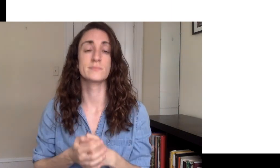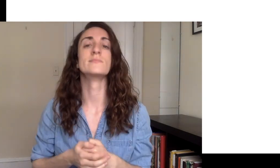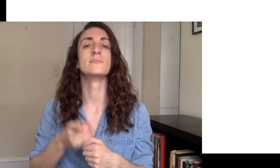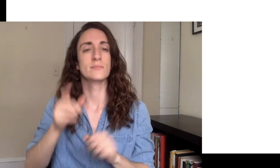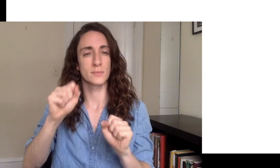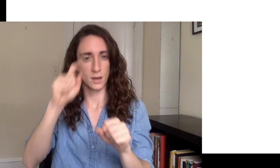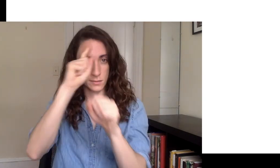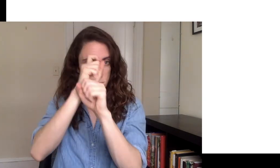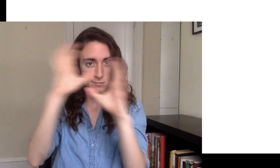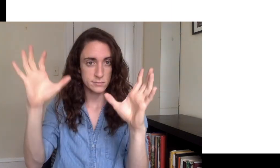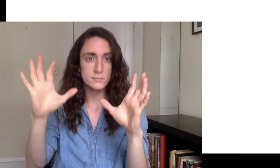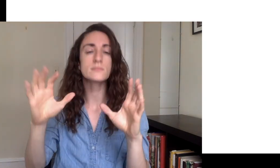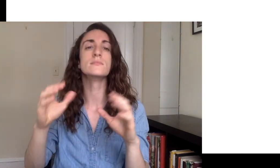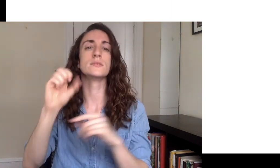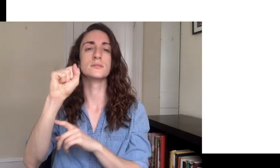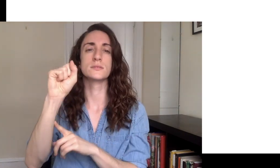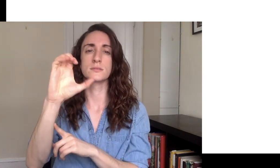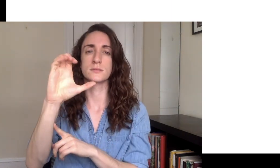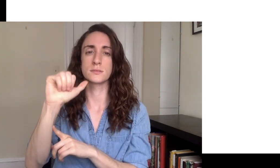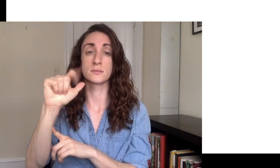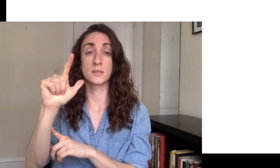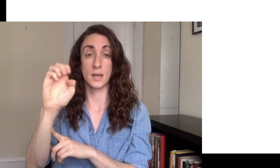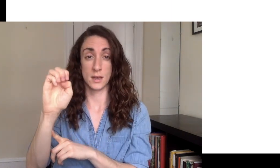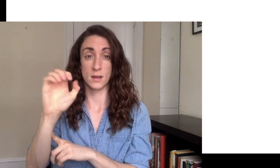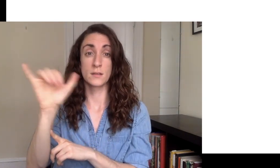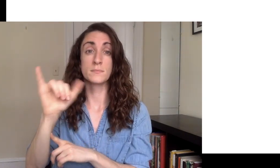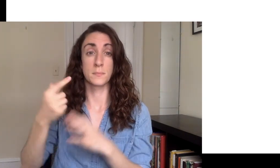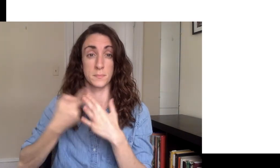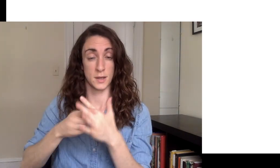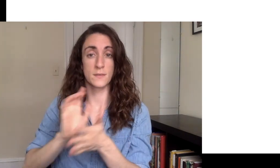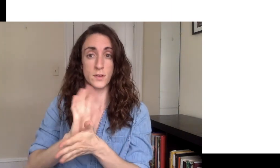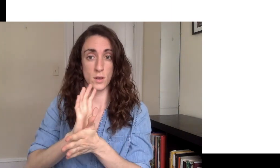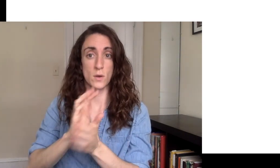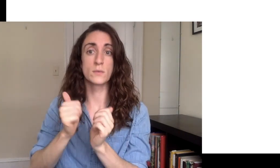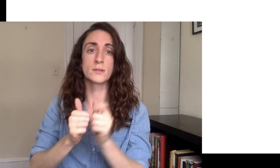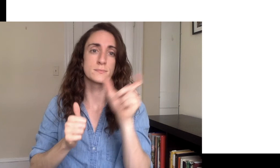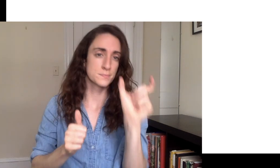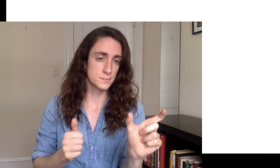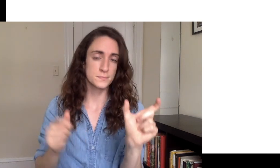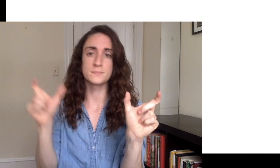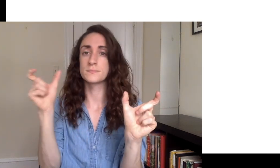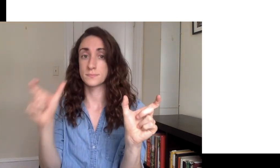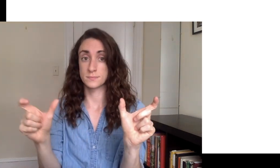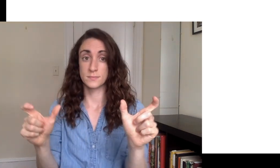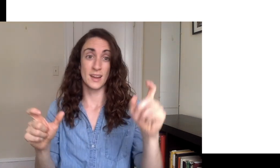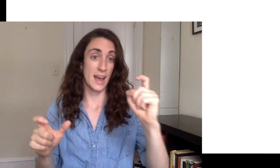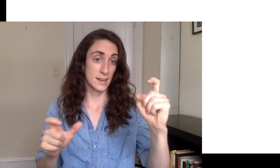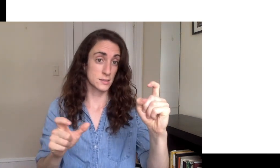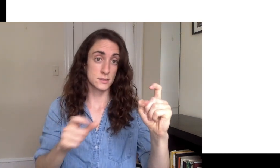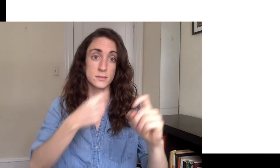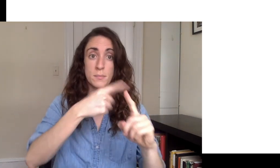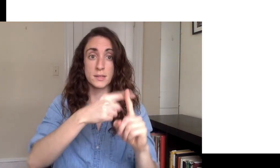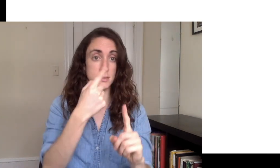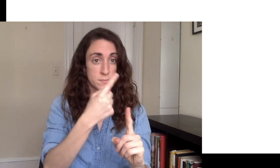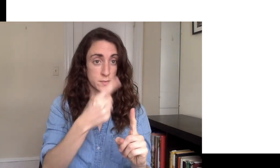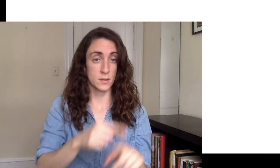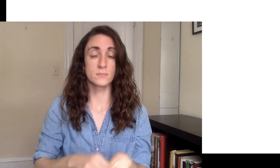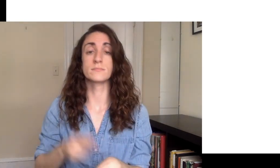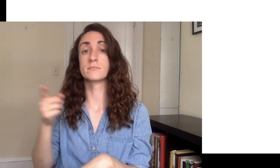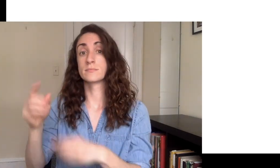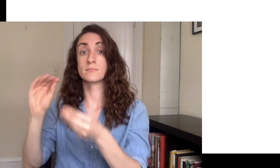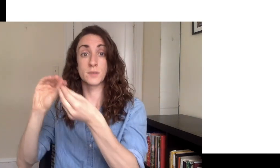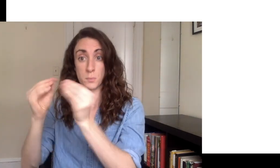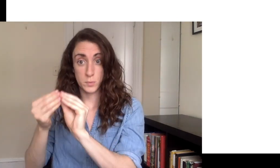thinking about a balanced scale. Like we saw in the beginning of the video, we've got these two expressions, an x term plus a constant, and